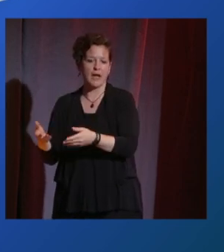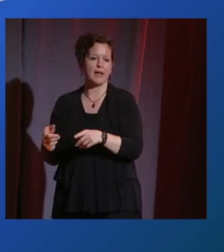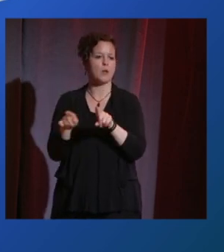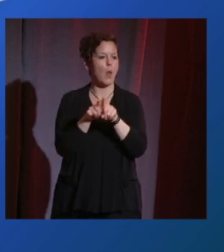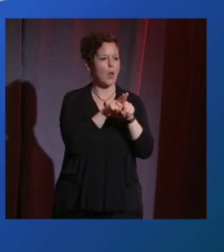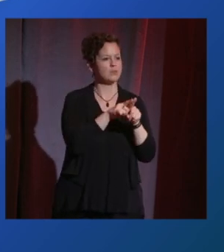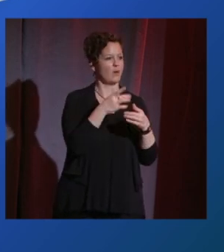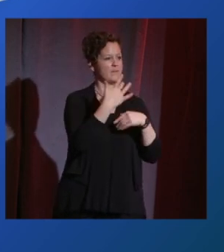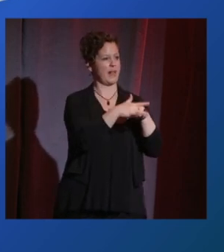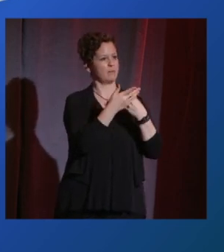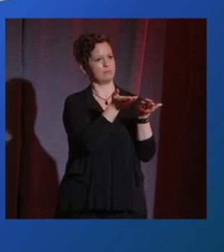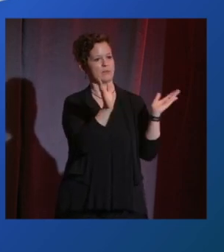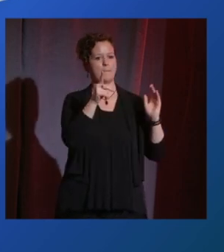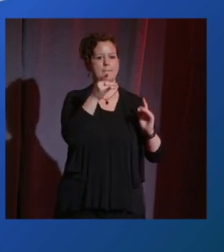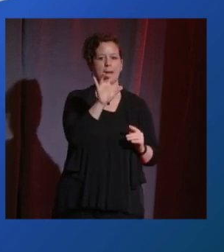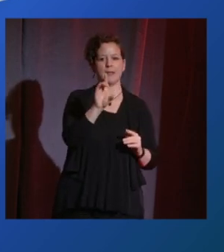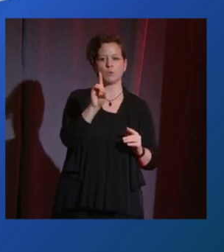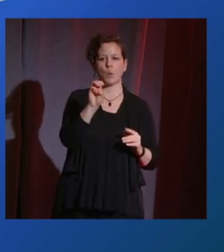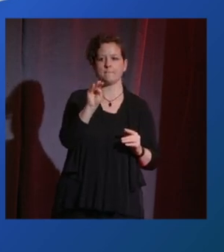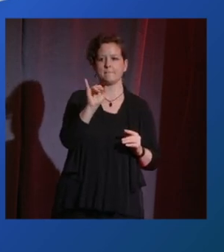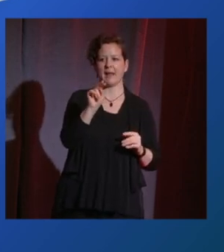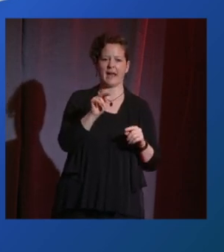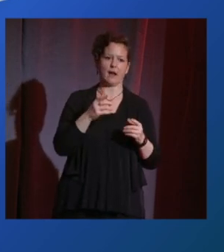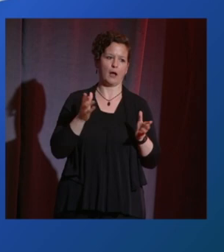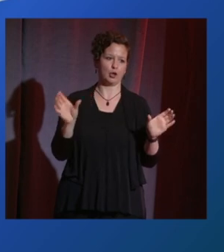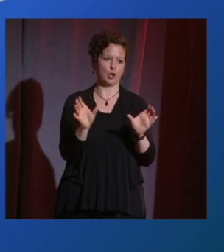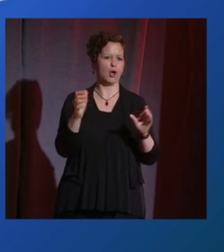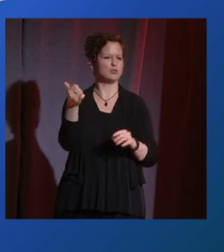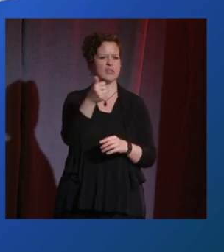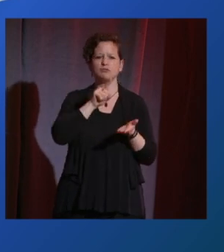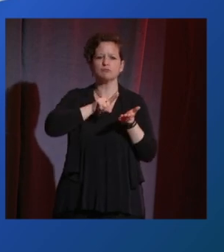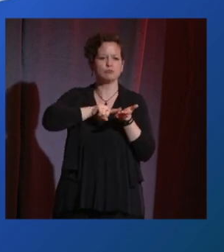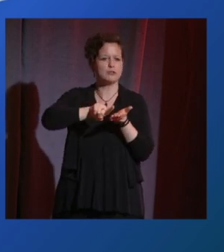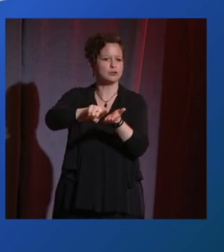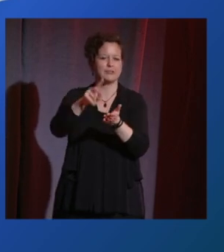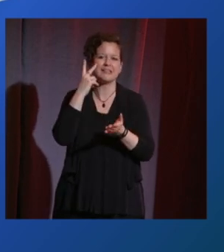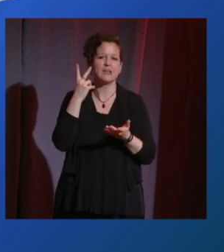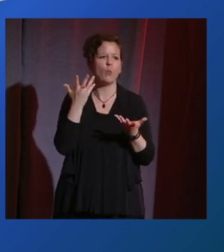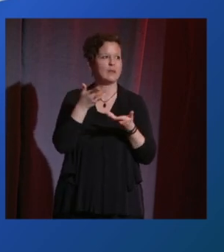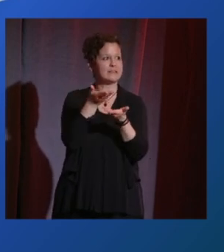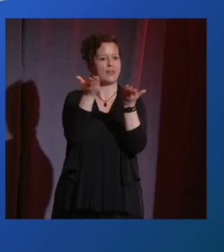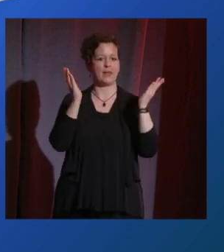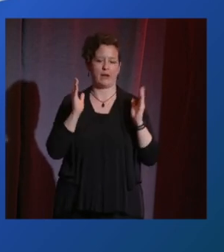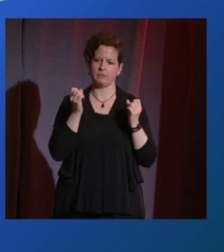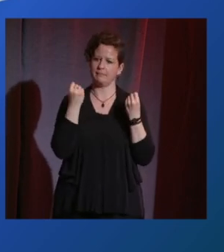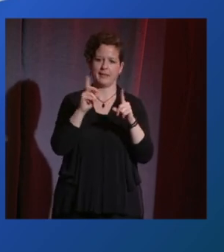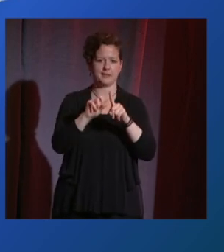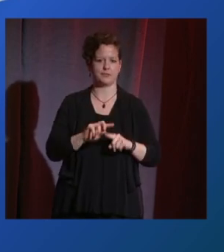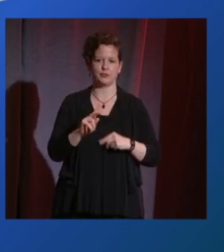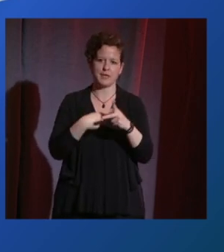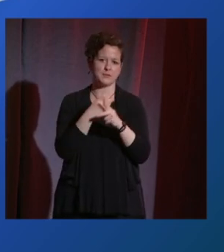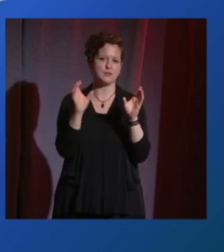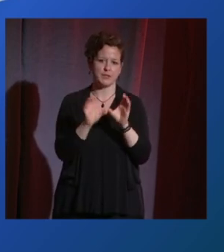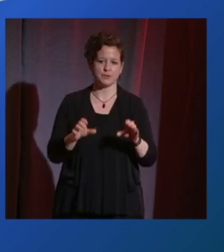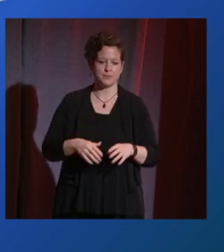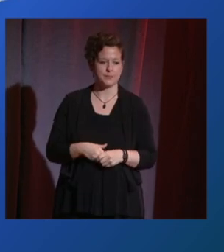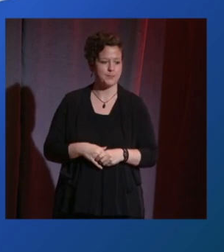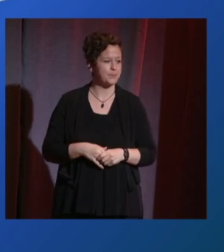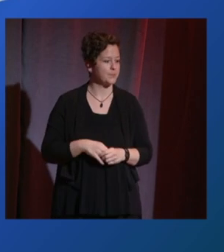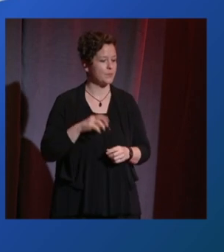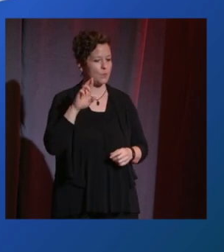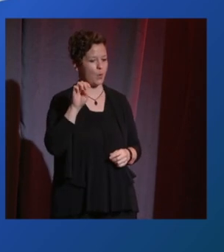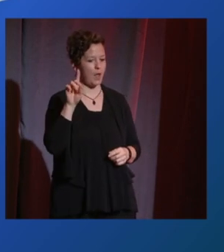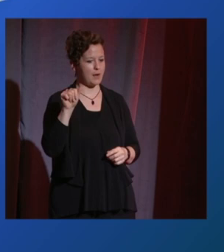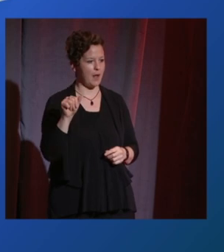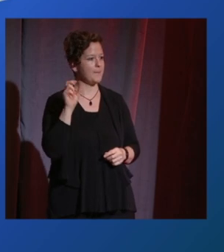domain but uh I would encourage you to research those um to see what's the best fit awesome Ashley another